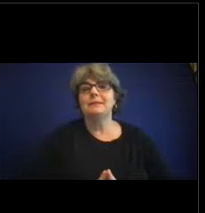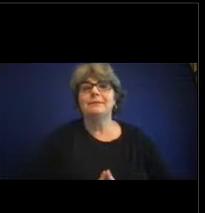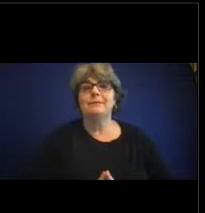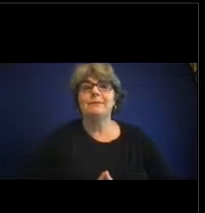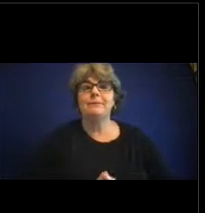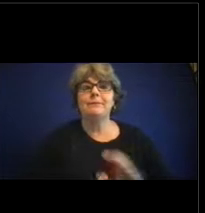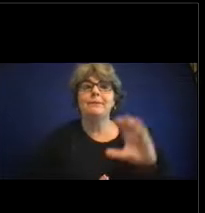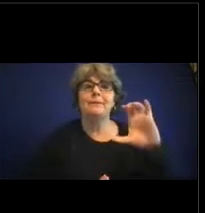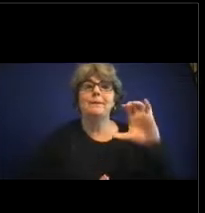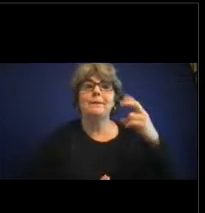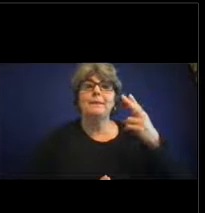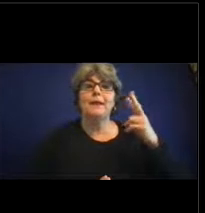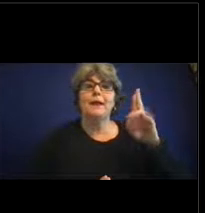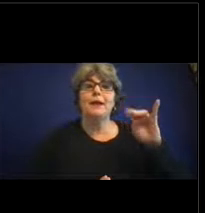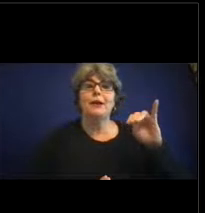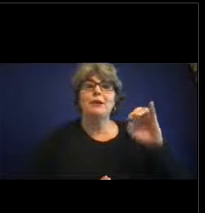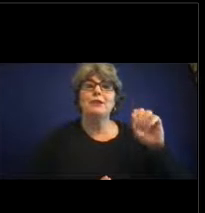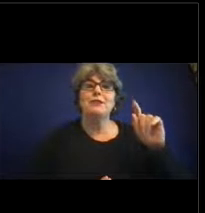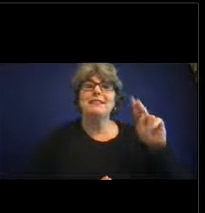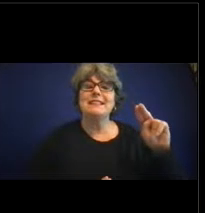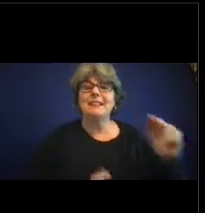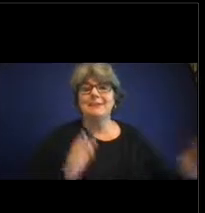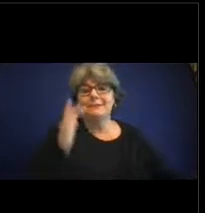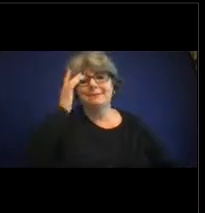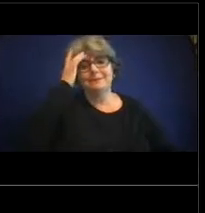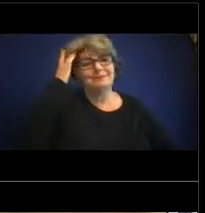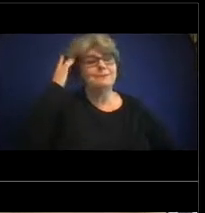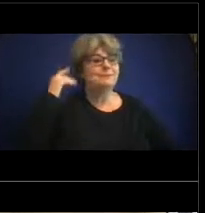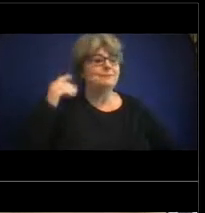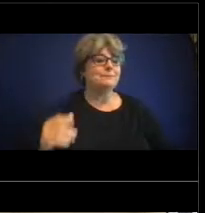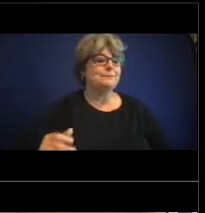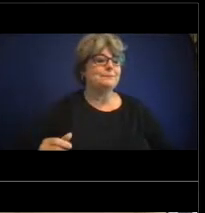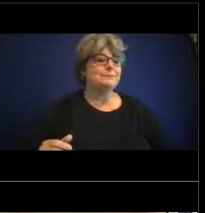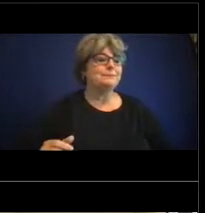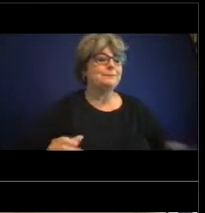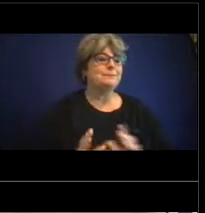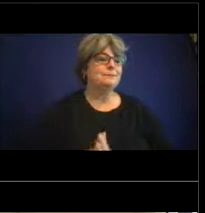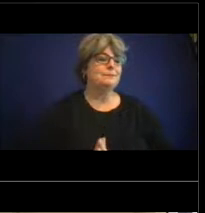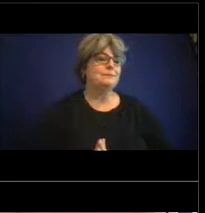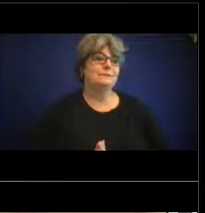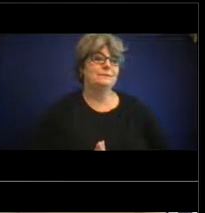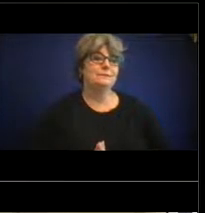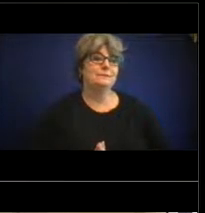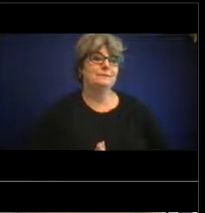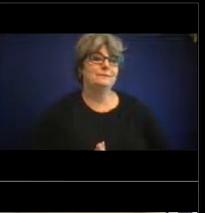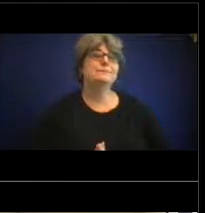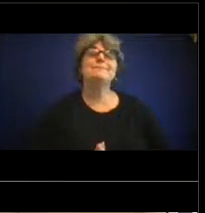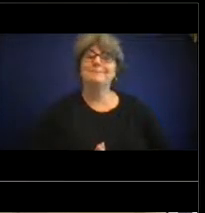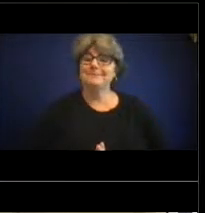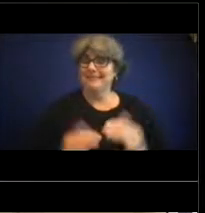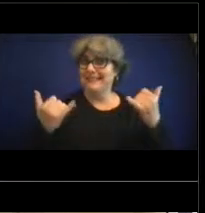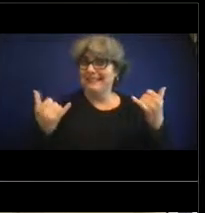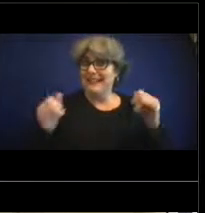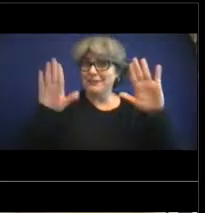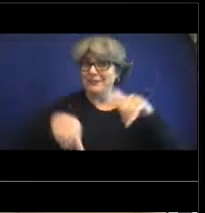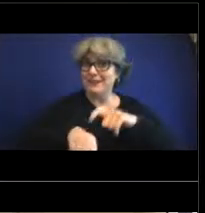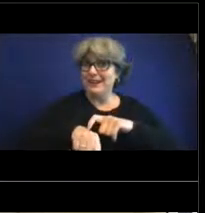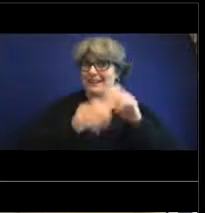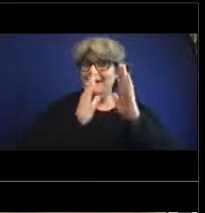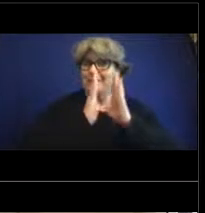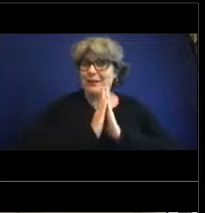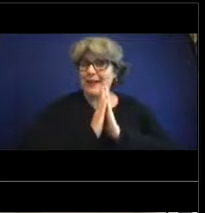have more comments, we'll go to the next slide too, to kind of round out the discussion topic on this slide. Yeah, now's a great time to ask